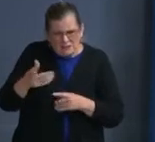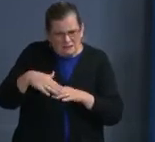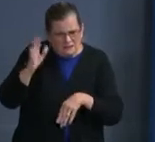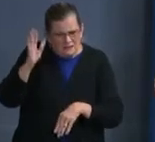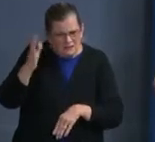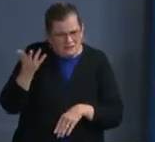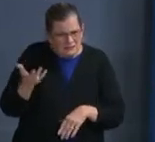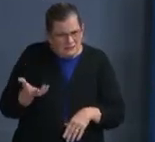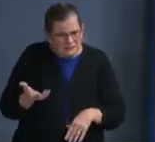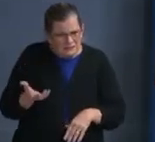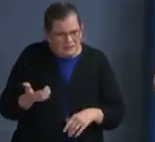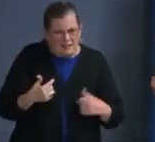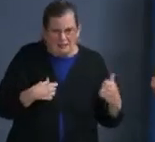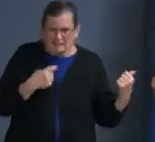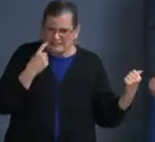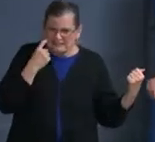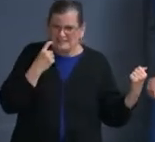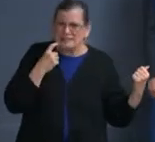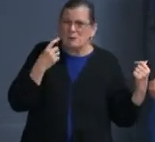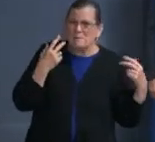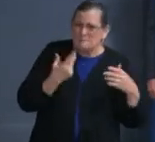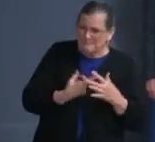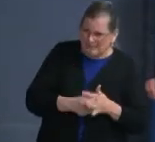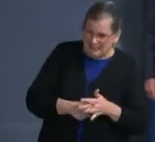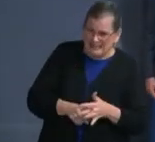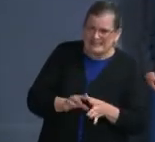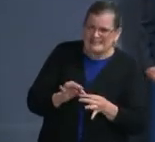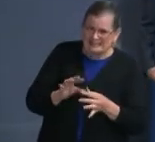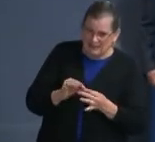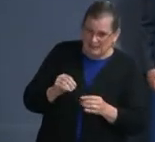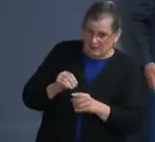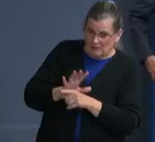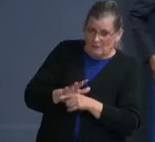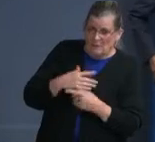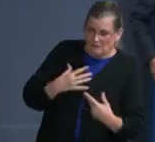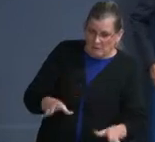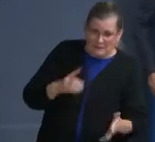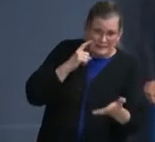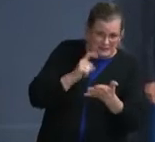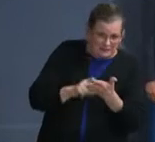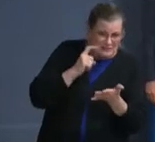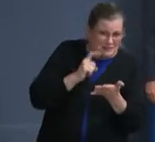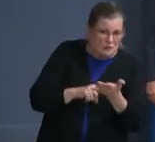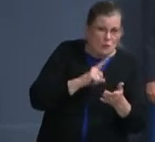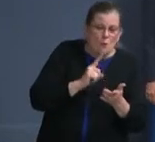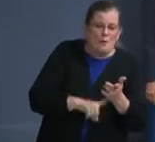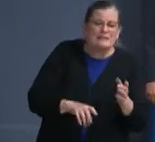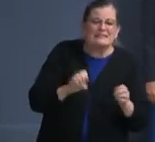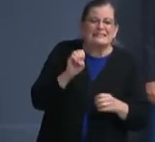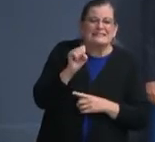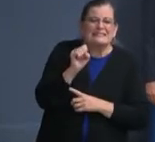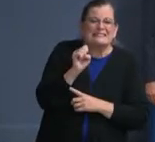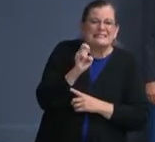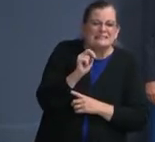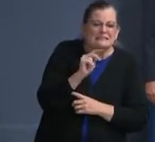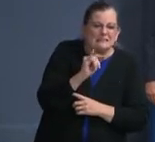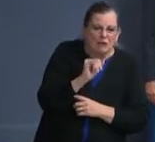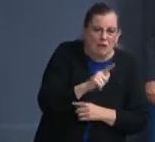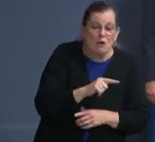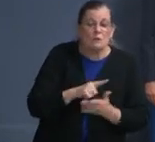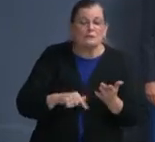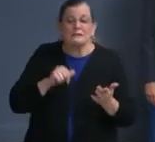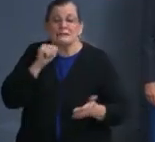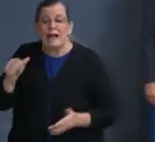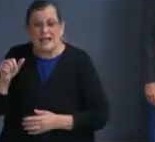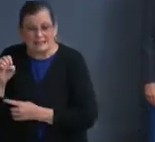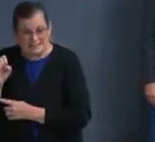Well, as I mentioned, since the beginning of the pandemic, we have identified what is essential and non-essential. And so the